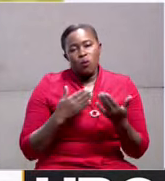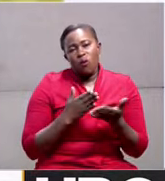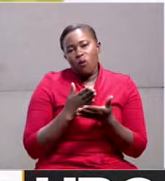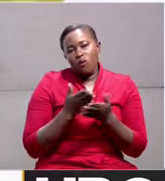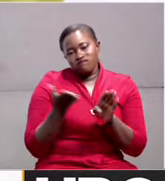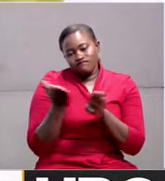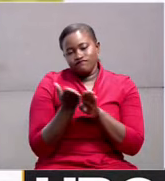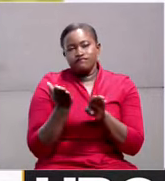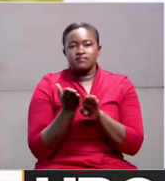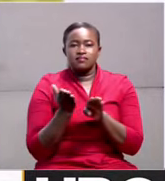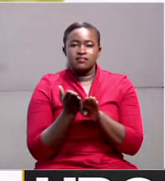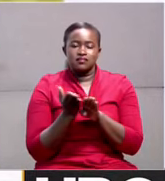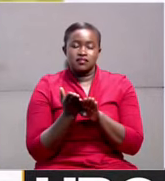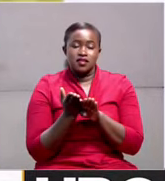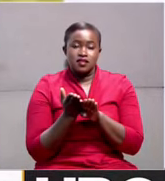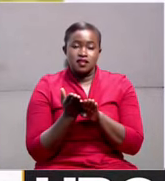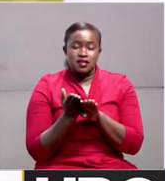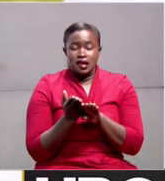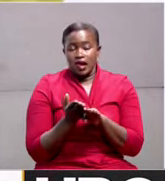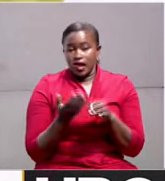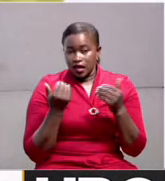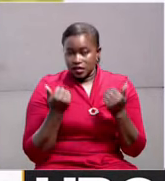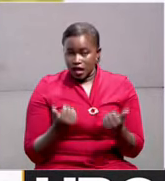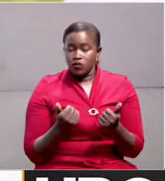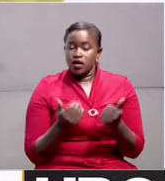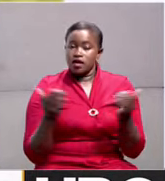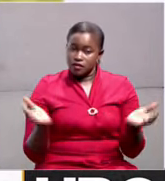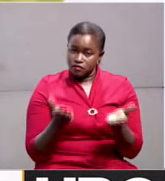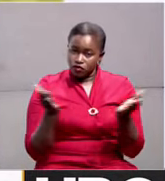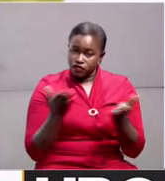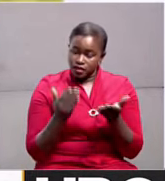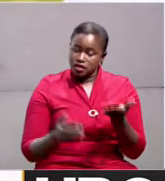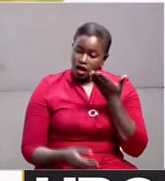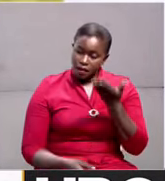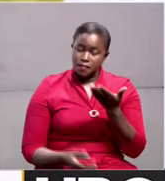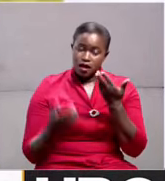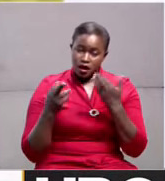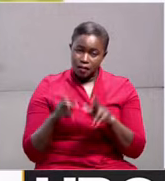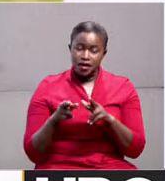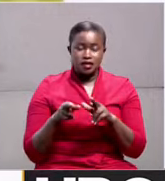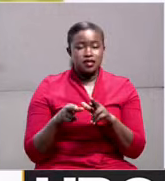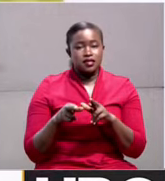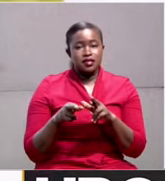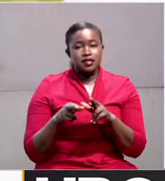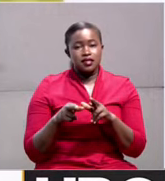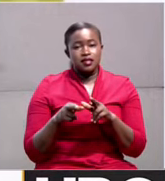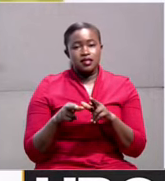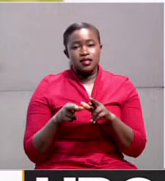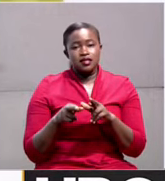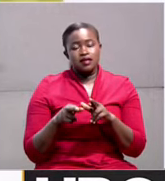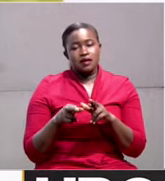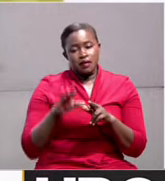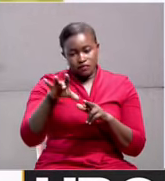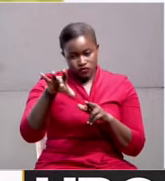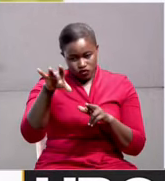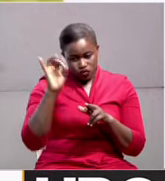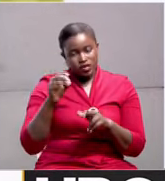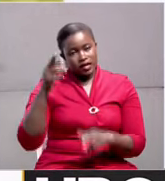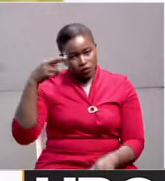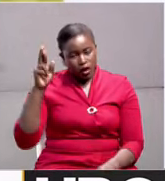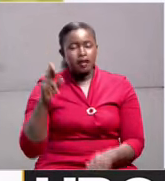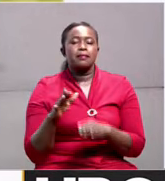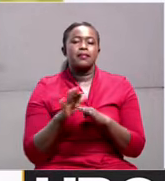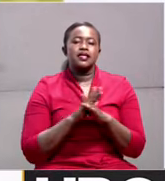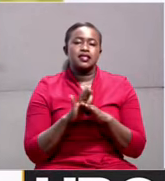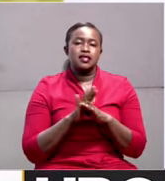Frisian. So therefore, their improvement was in the right enterprise selection.